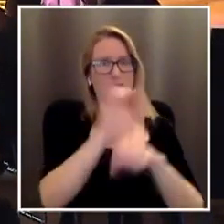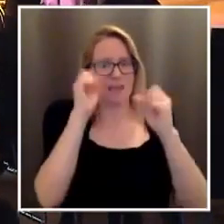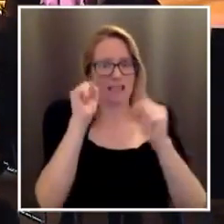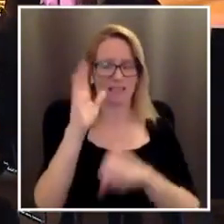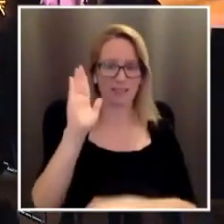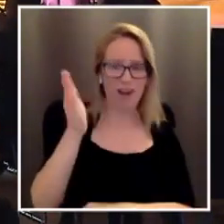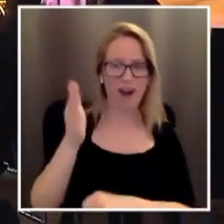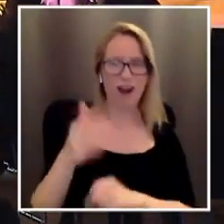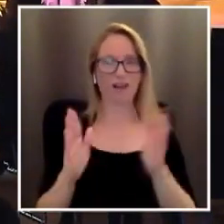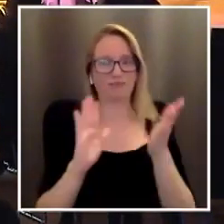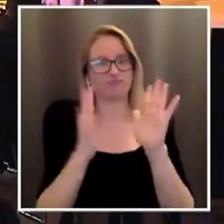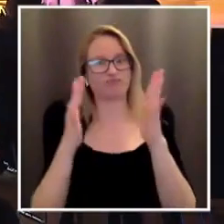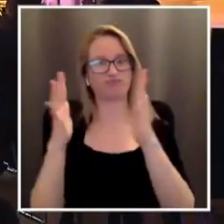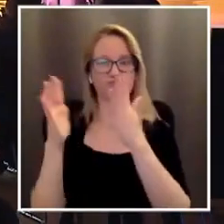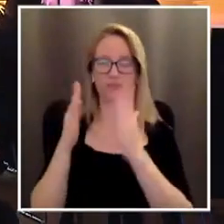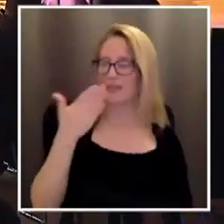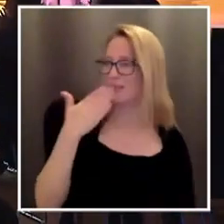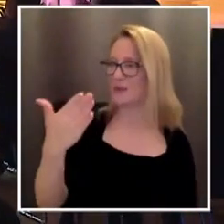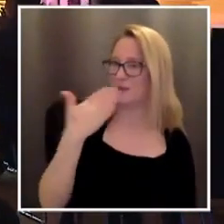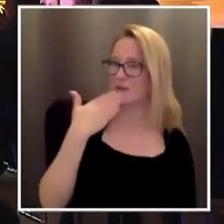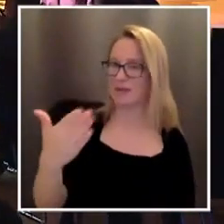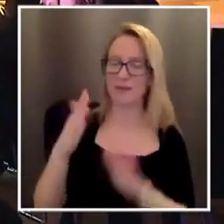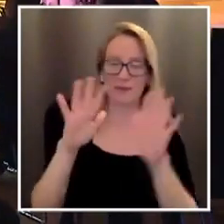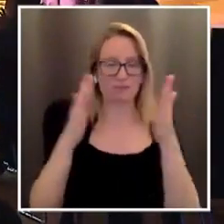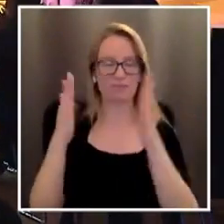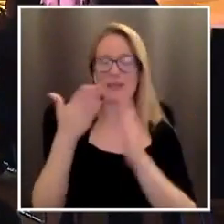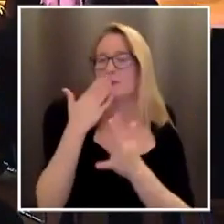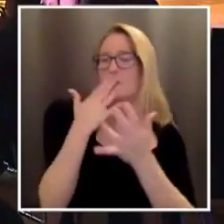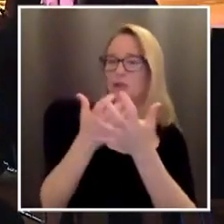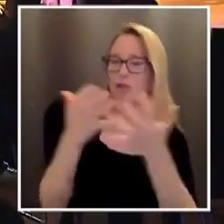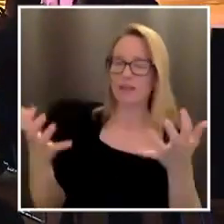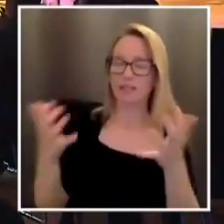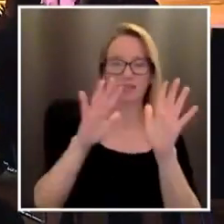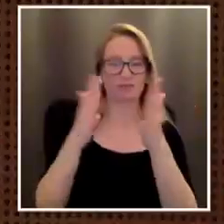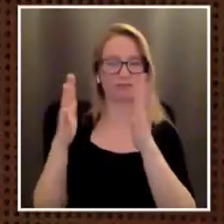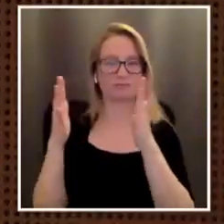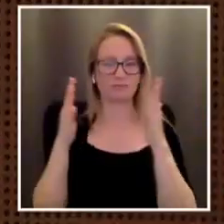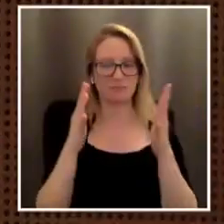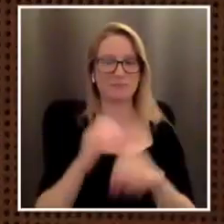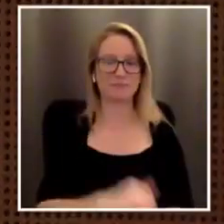Thank you all. Thank you. Thank you so much.